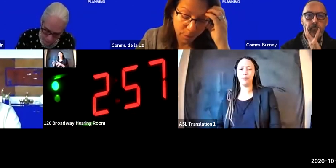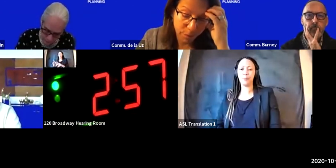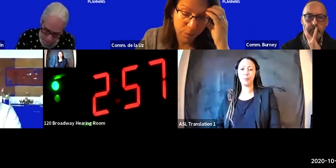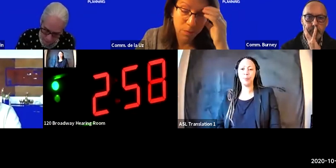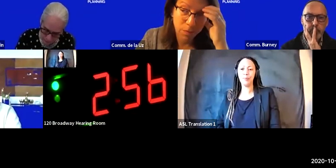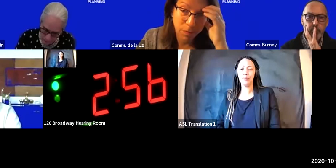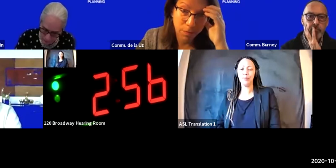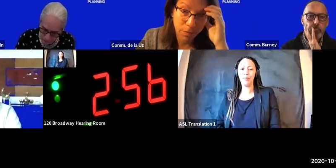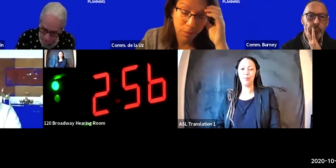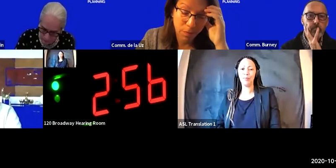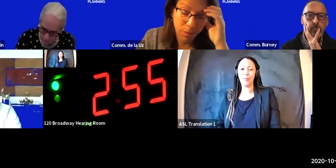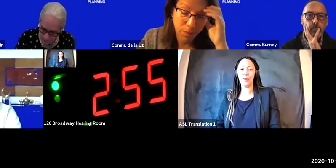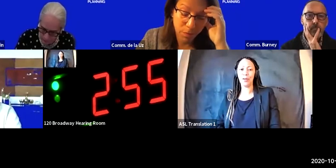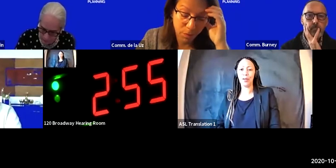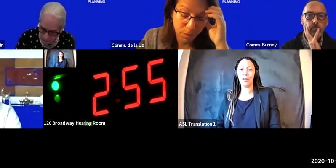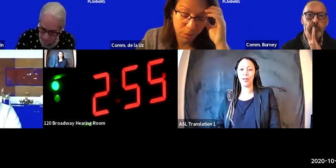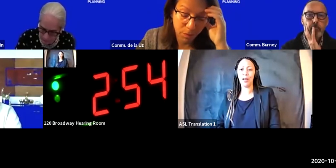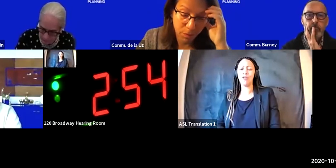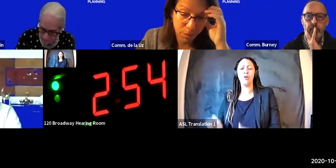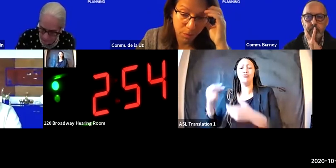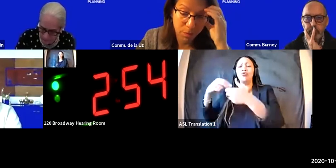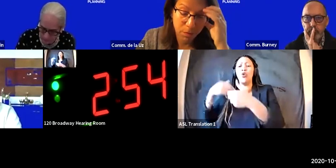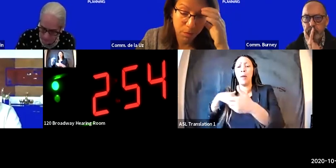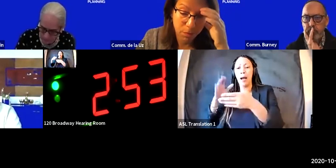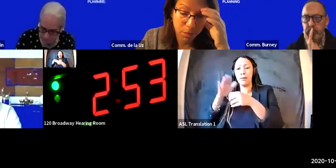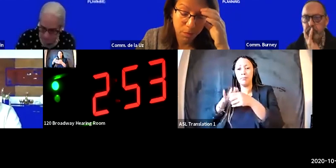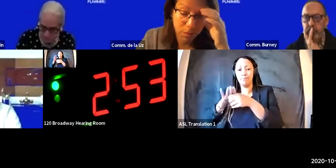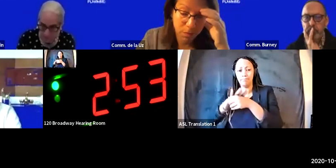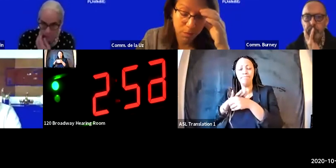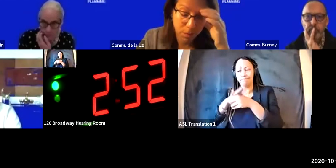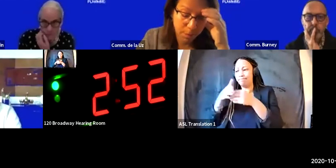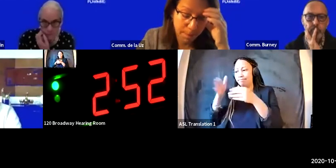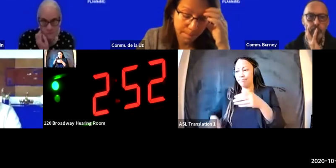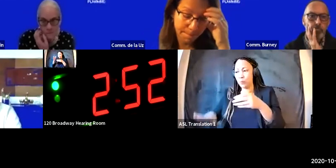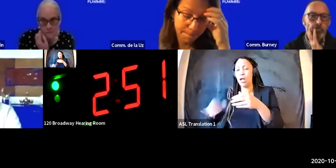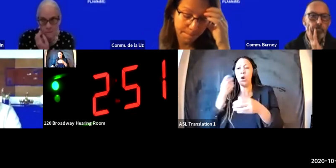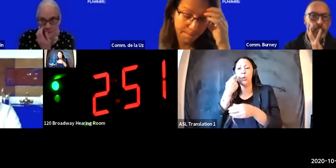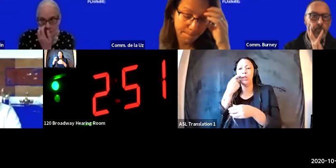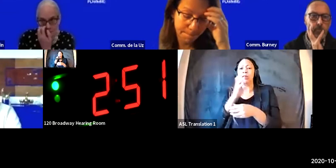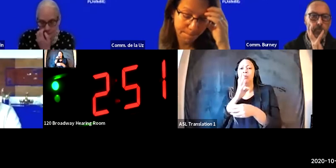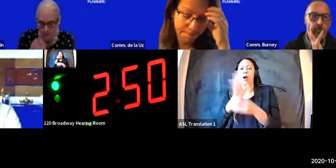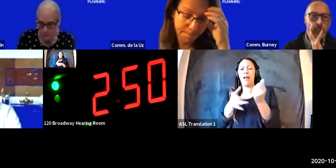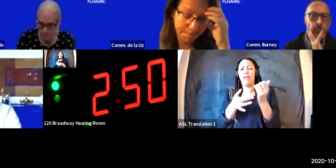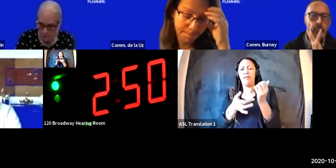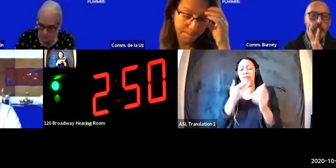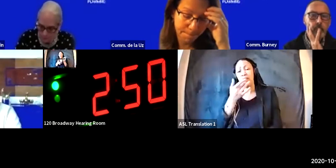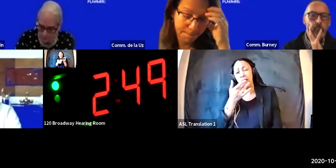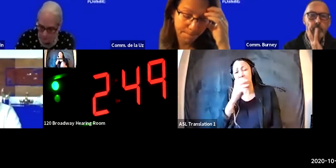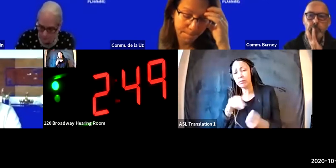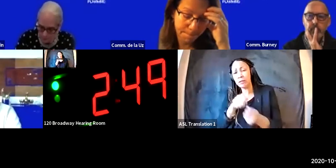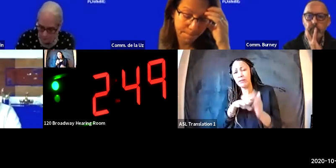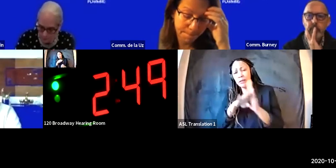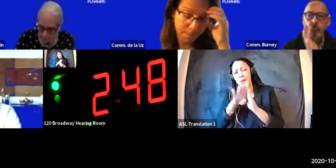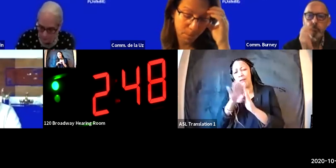join my neighbors who essentially spoke in favor of some kind of development, but against this specific